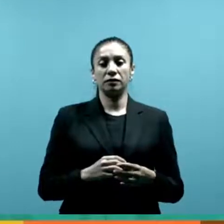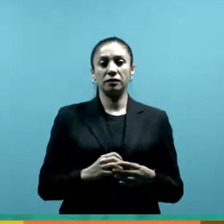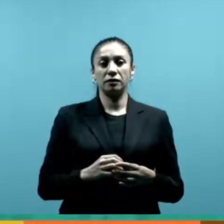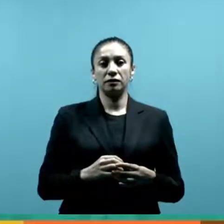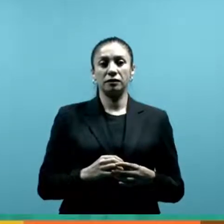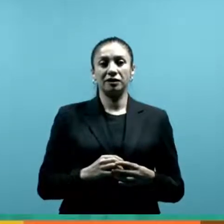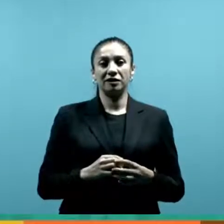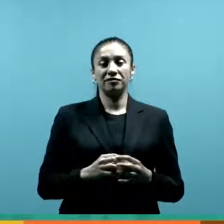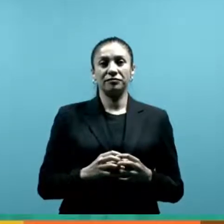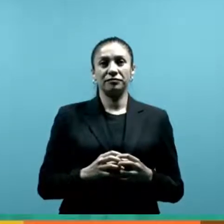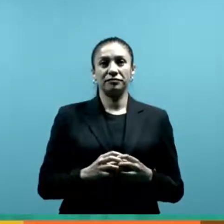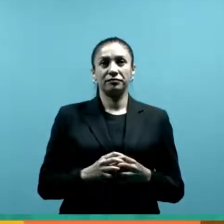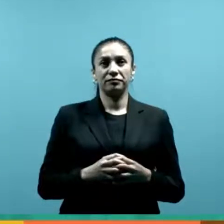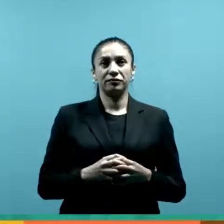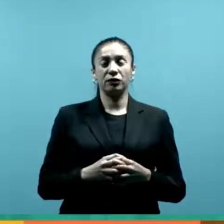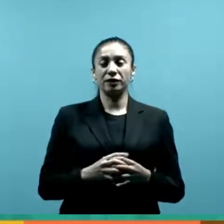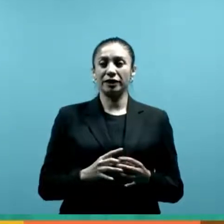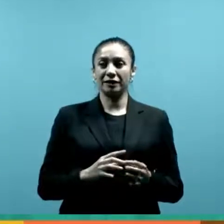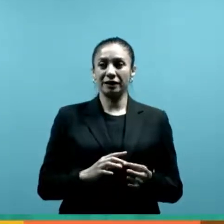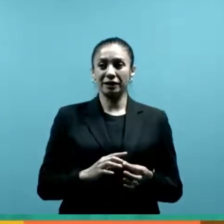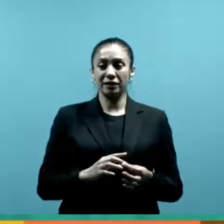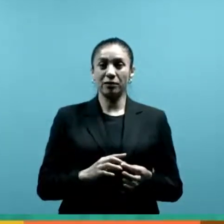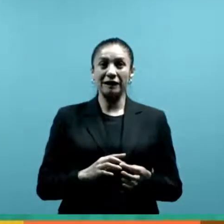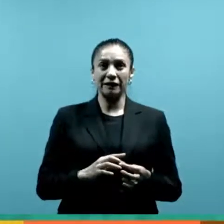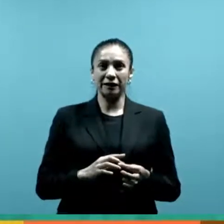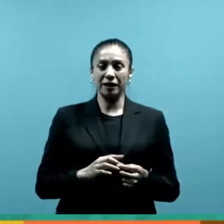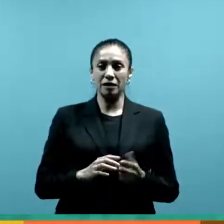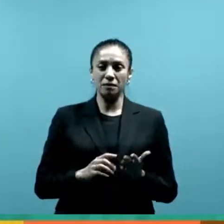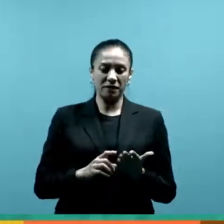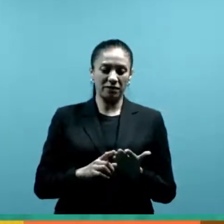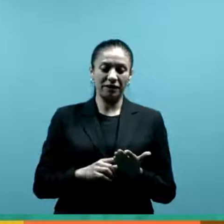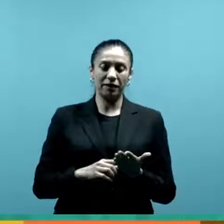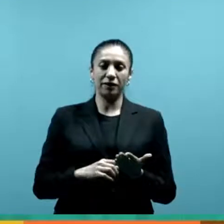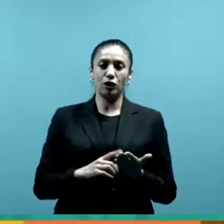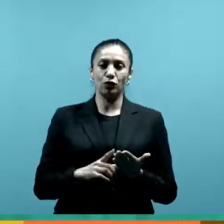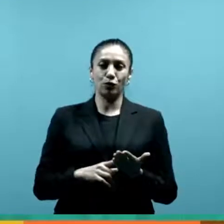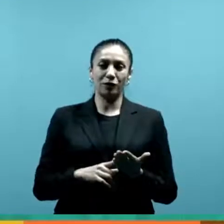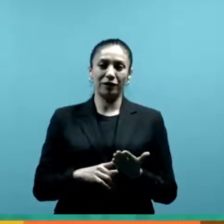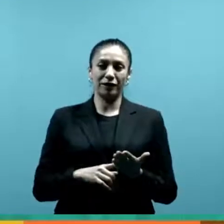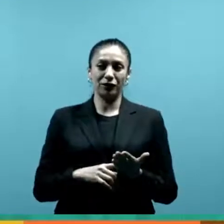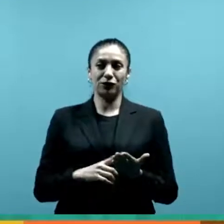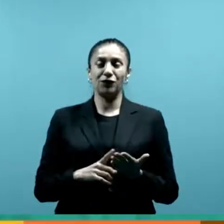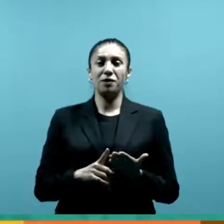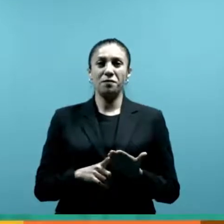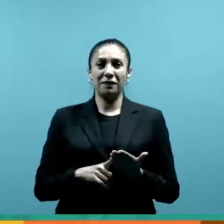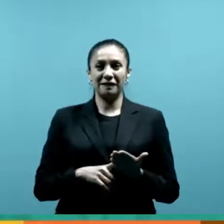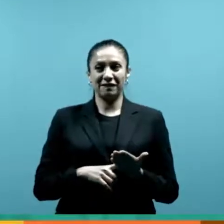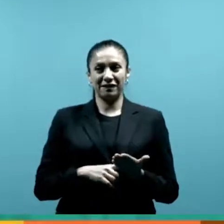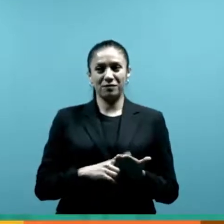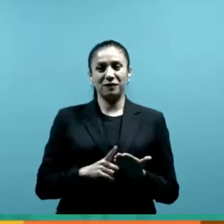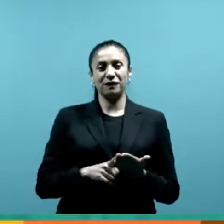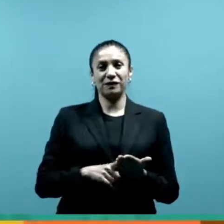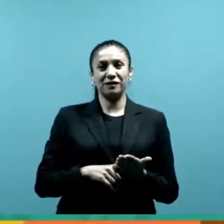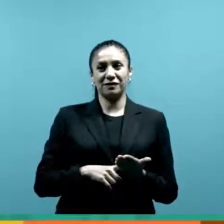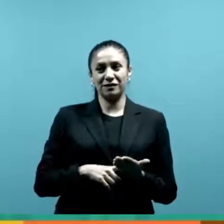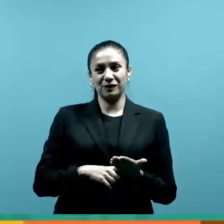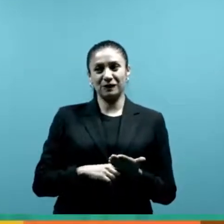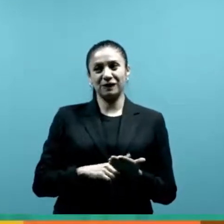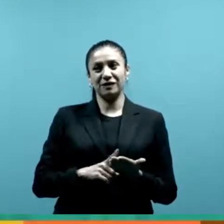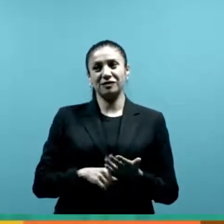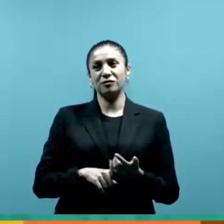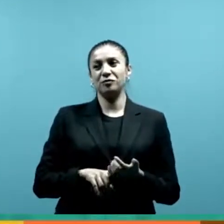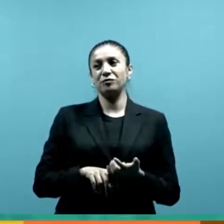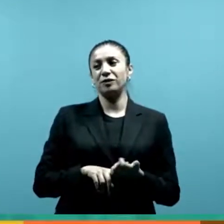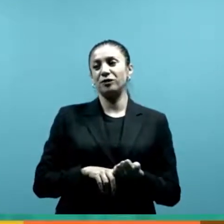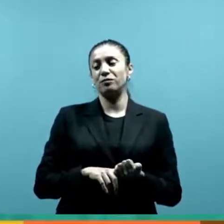can study history is try to look at, first of all, the human story of it. When we talk about the fate